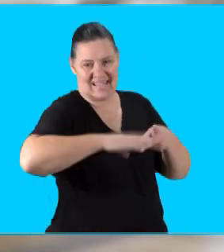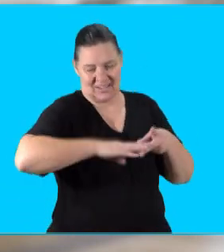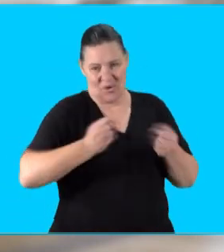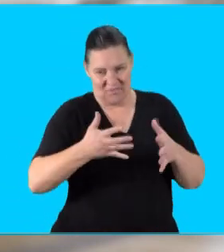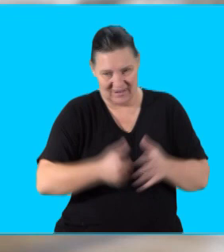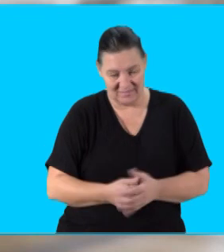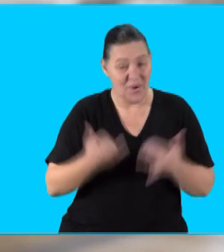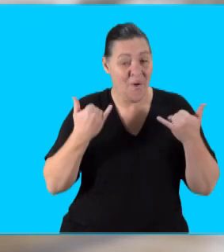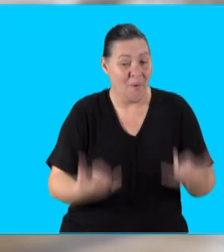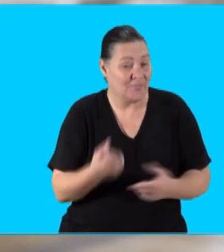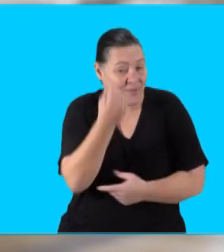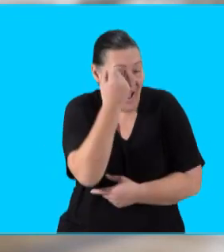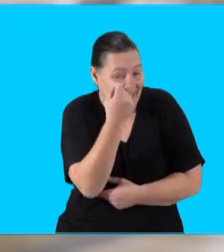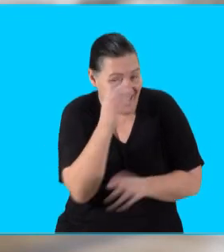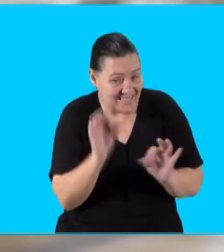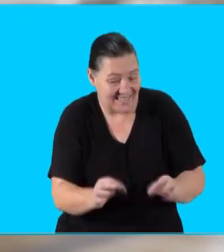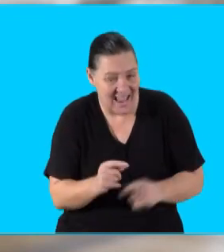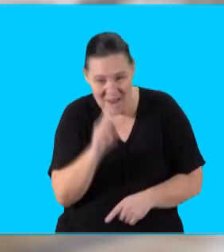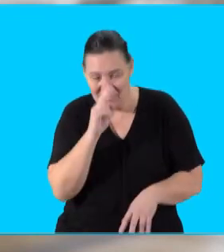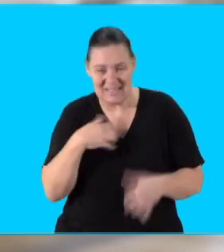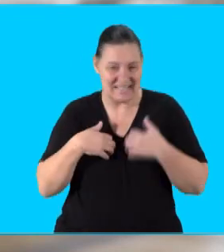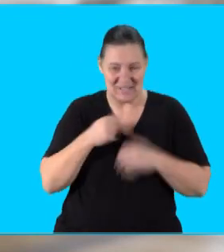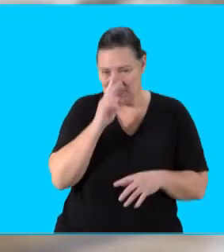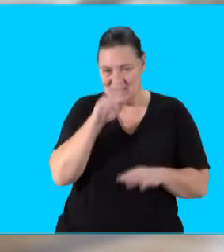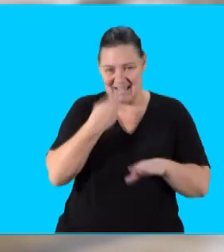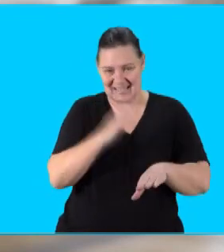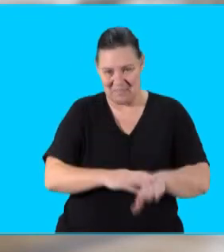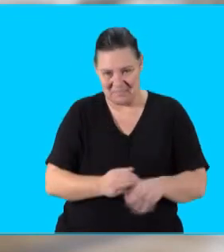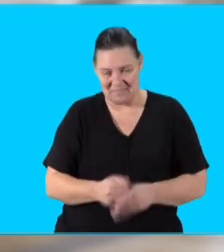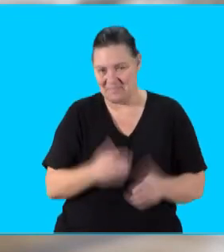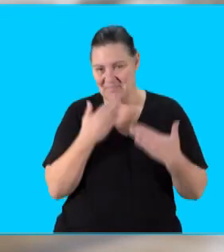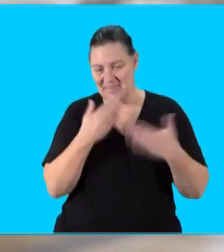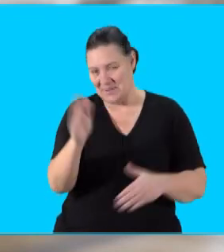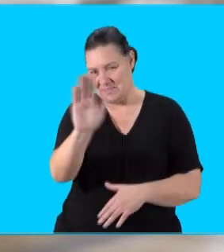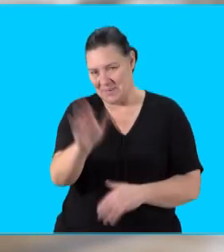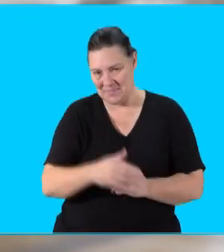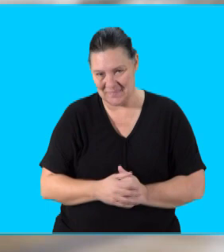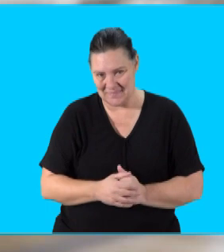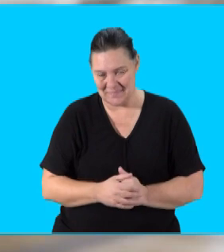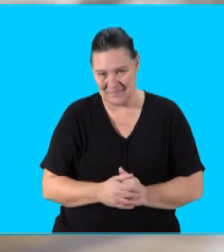fruitful and looking forward to see you next time. Thank you. Bye.